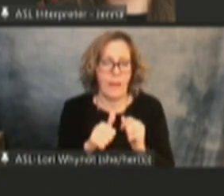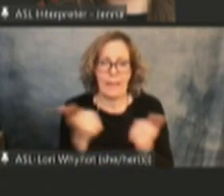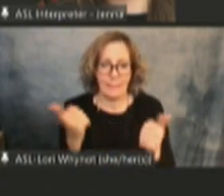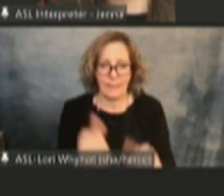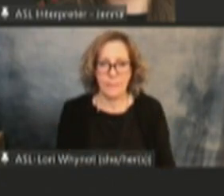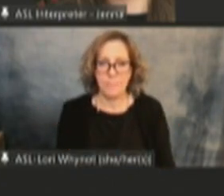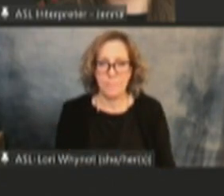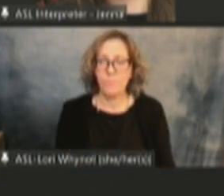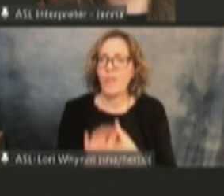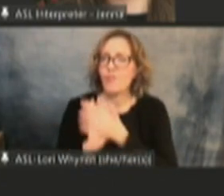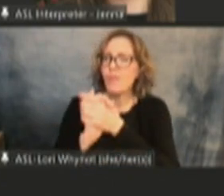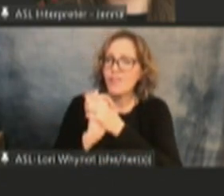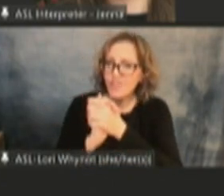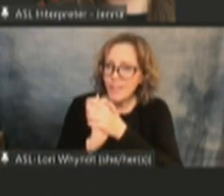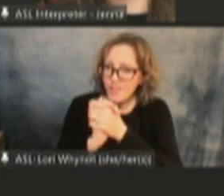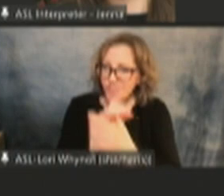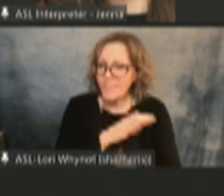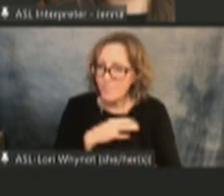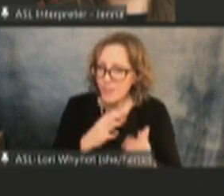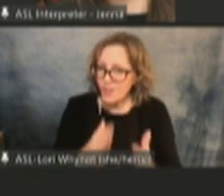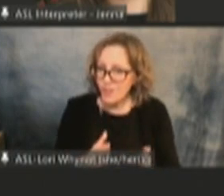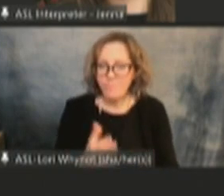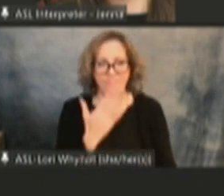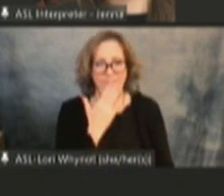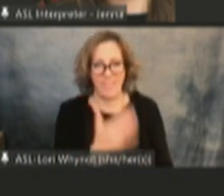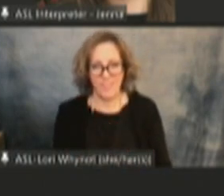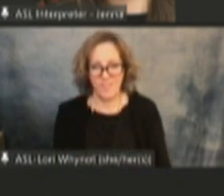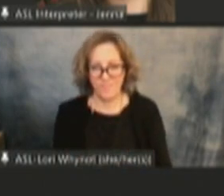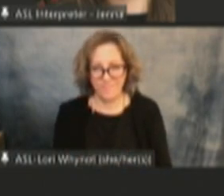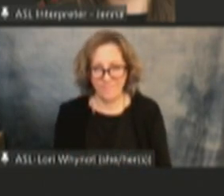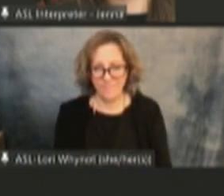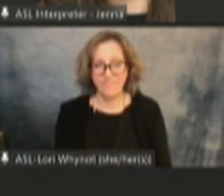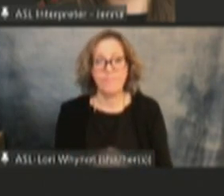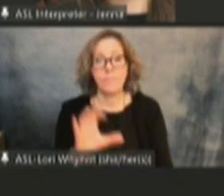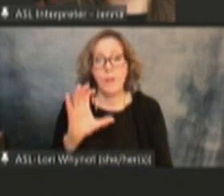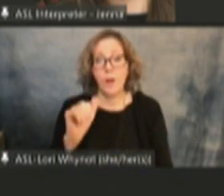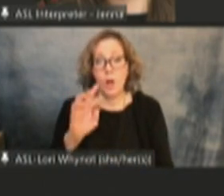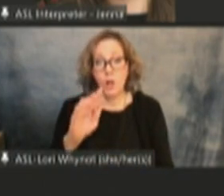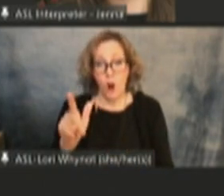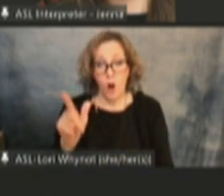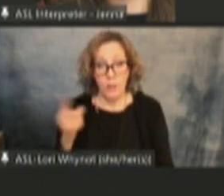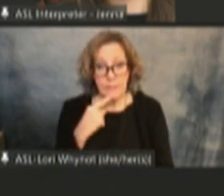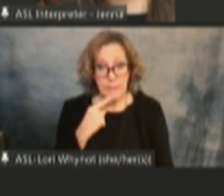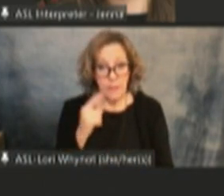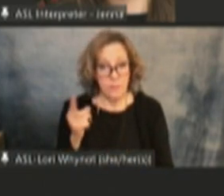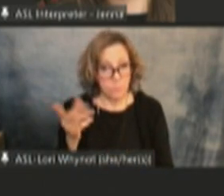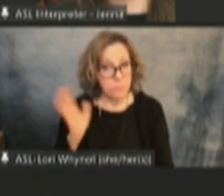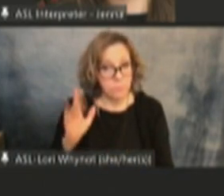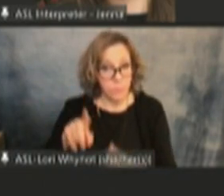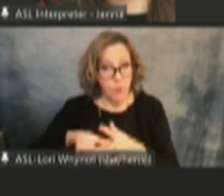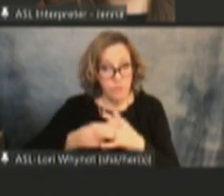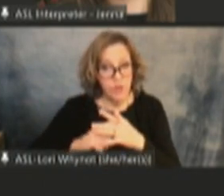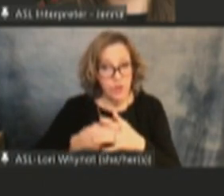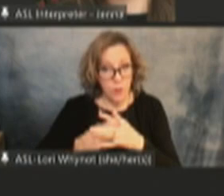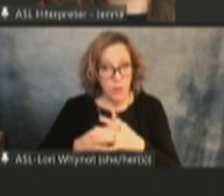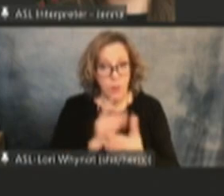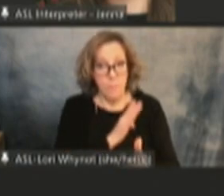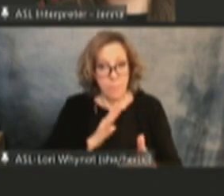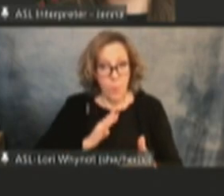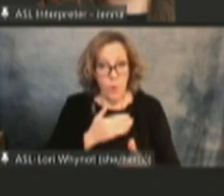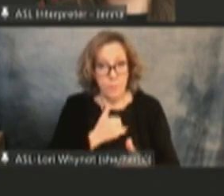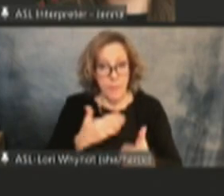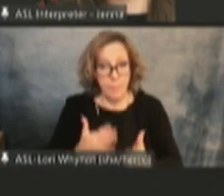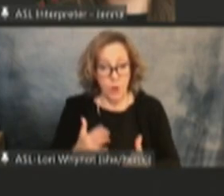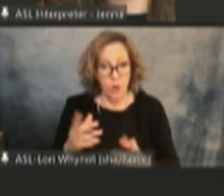Congratulations. Oh, thank you. Thank you very much. And as Carl said, he is an original board member, and he's been on the commission.